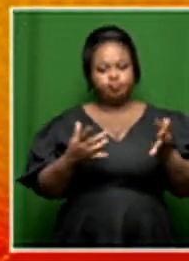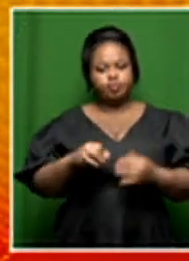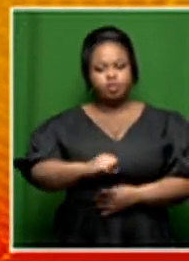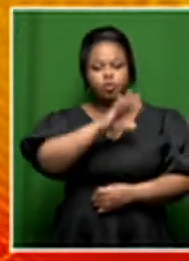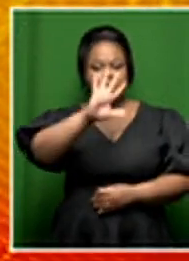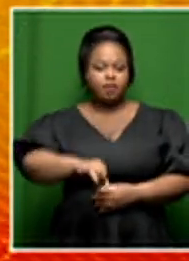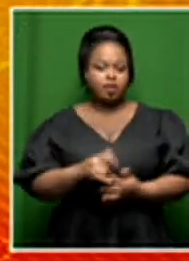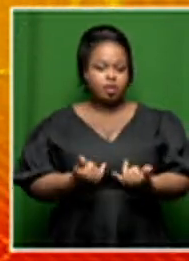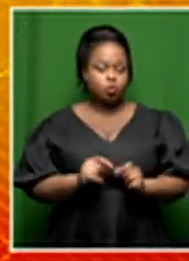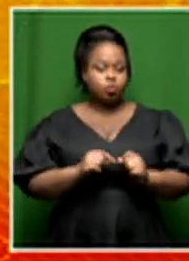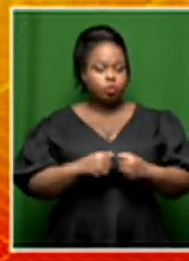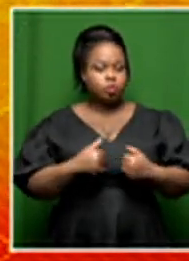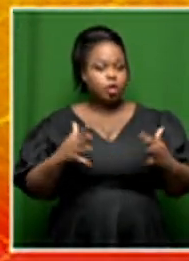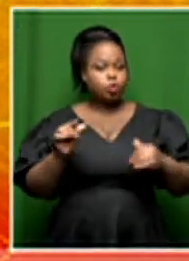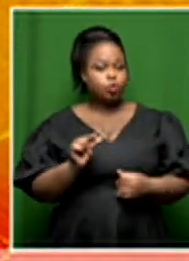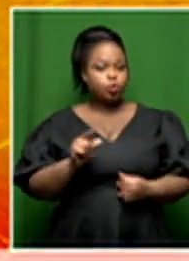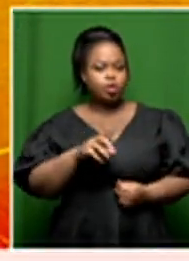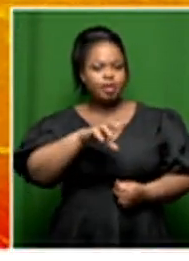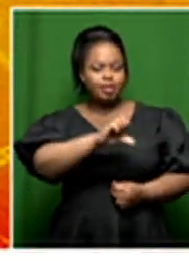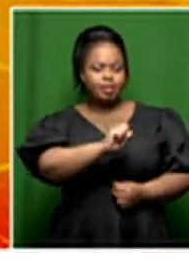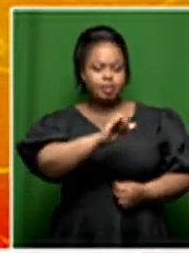South Africa is set to soon start rolling out the